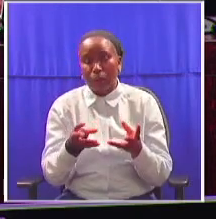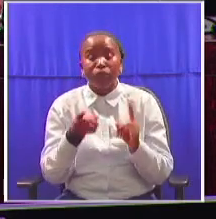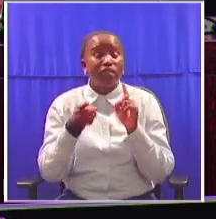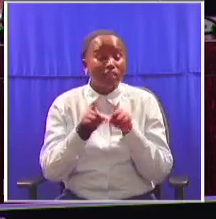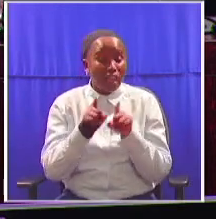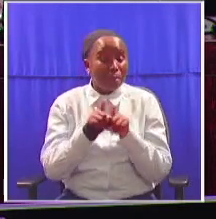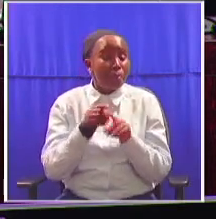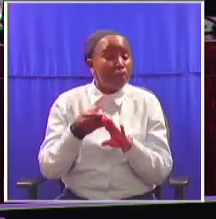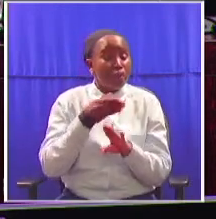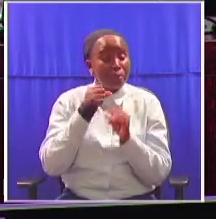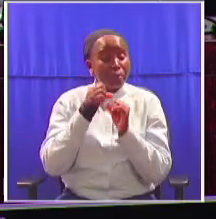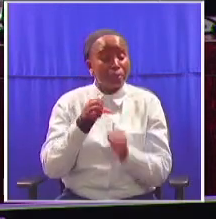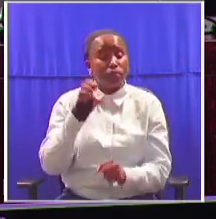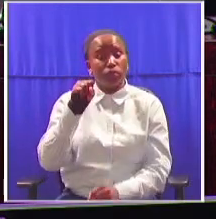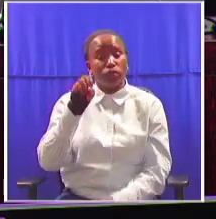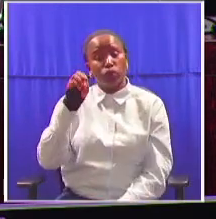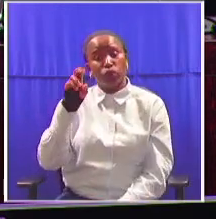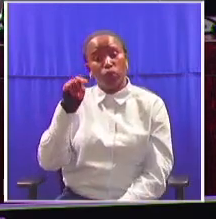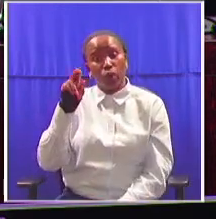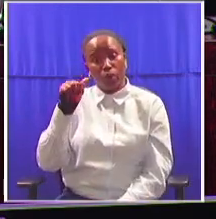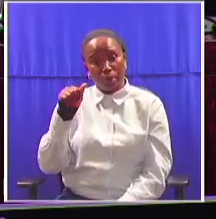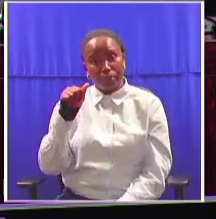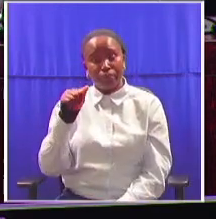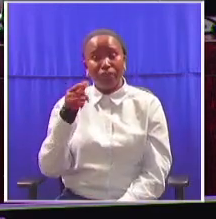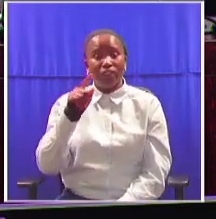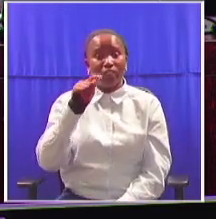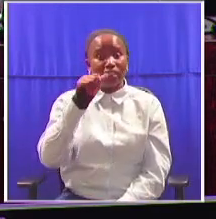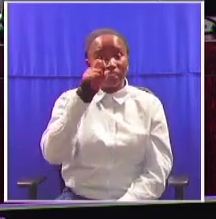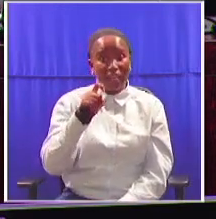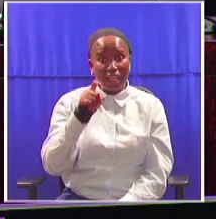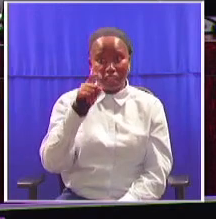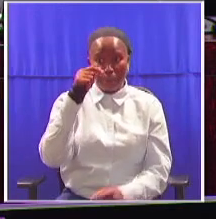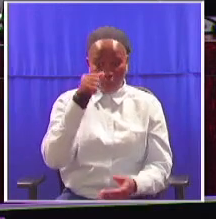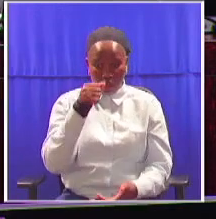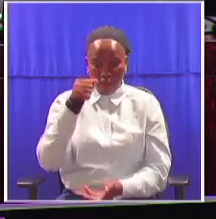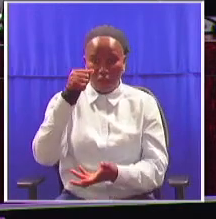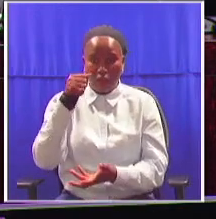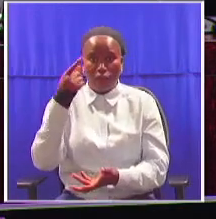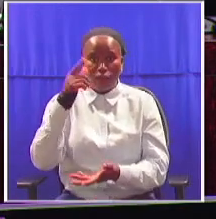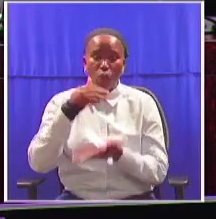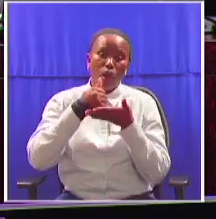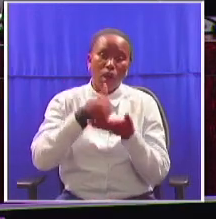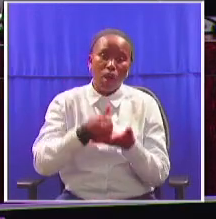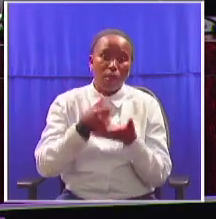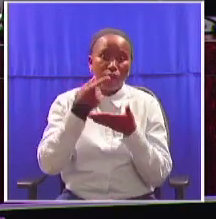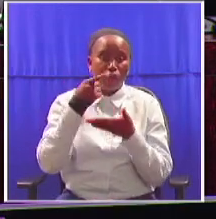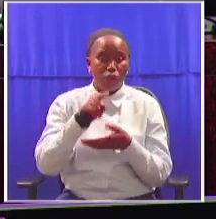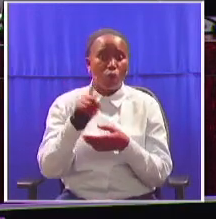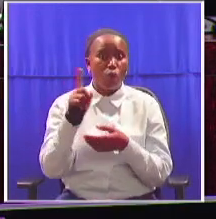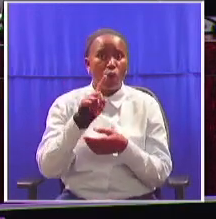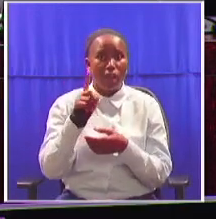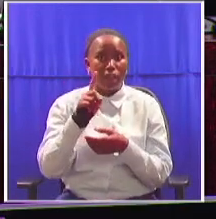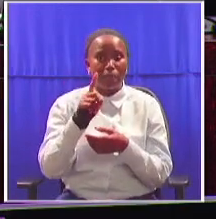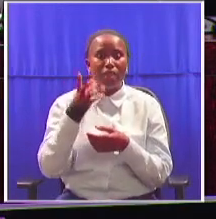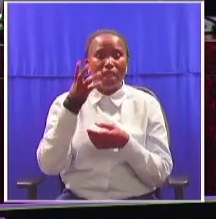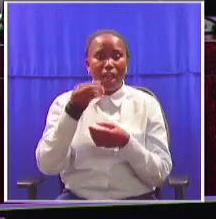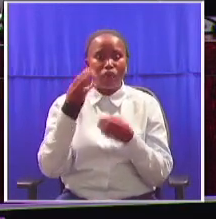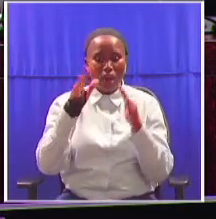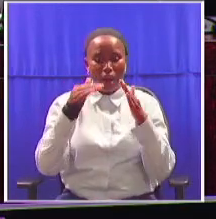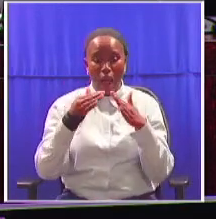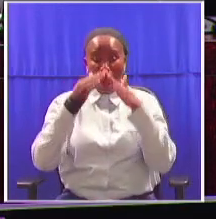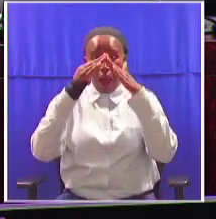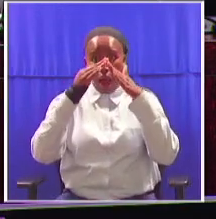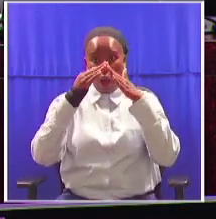tax incentives have been introduced to support the rollout of rooftop solar for